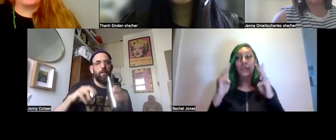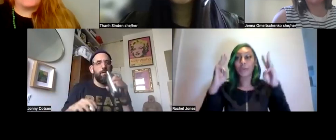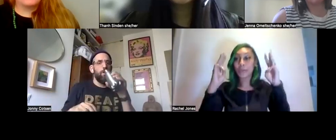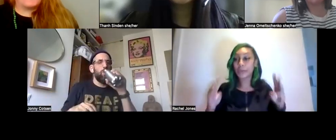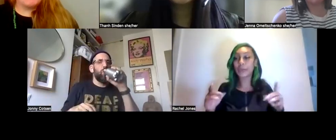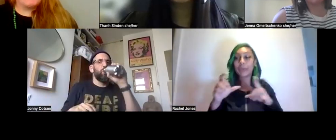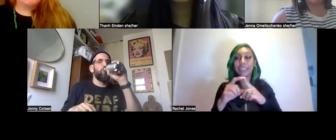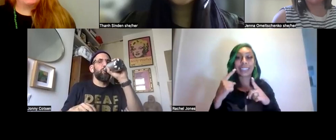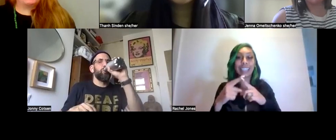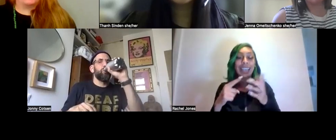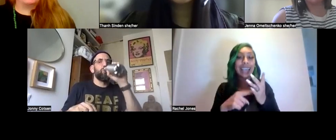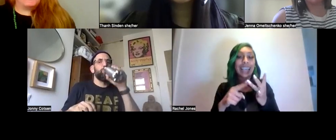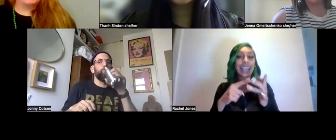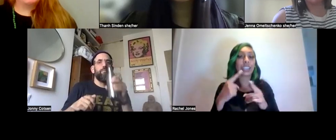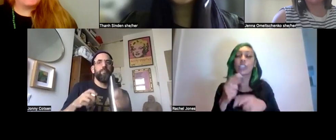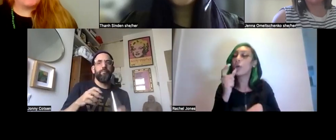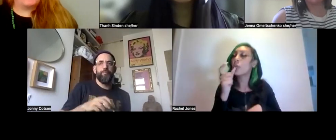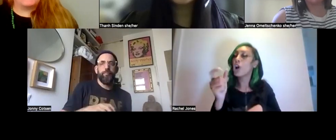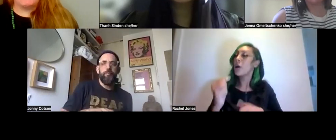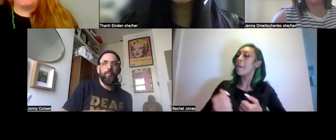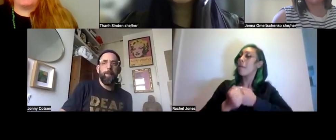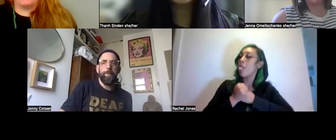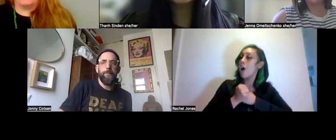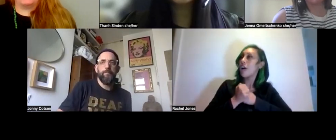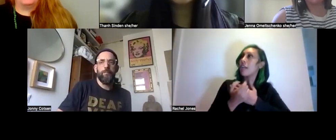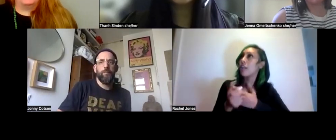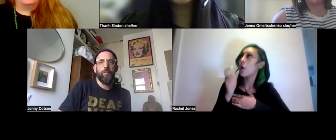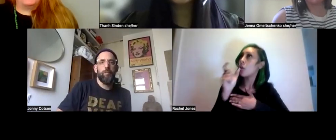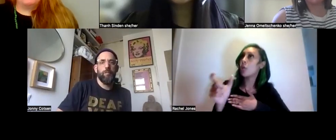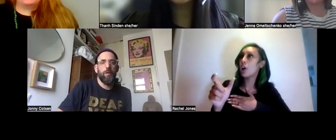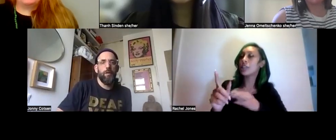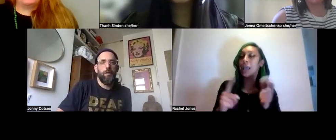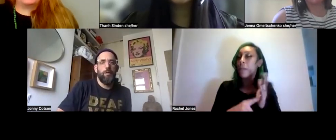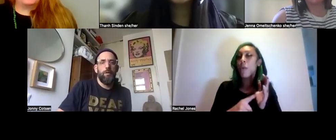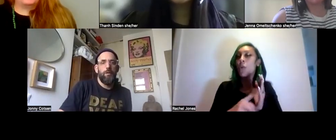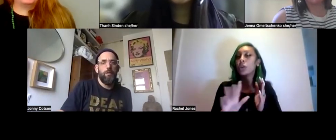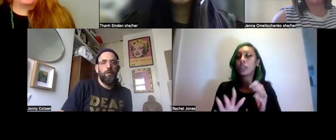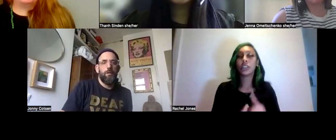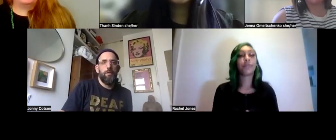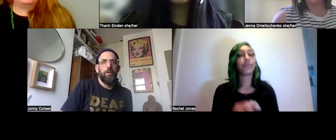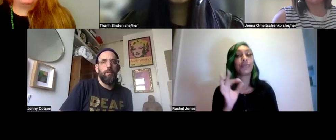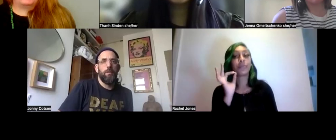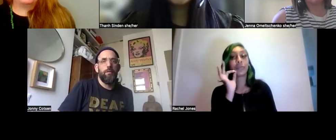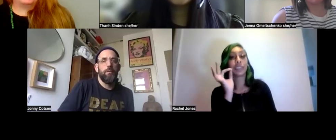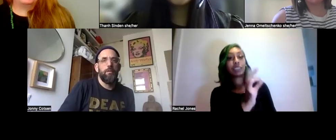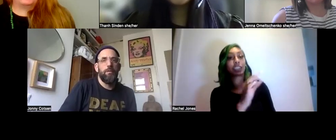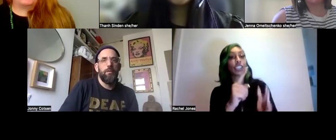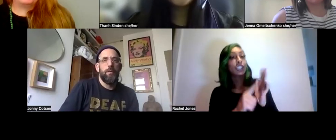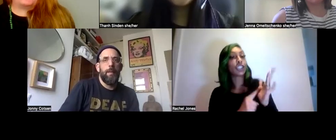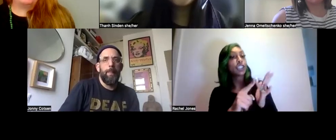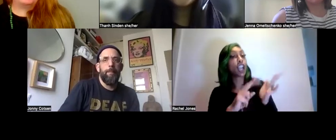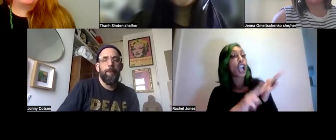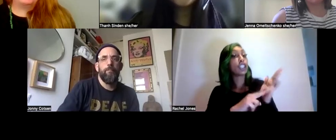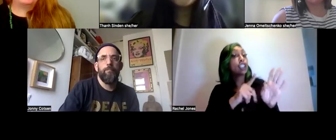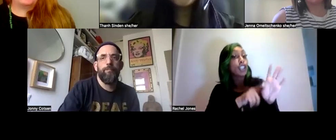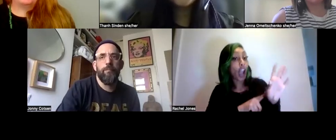word belonging comes up quite a lot. Such an important word. Jonny, can I come to you next? And I might